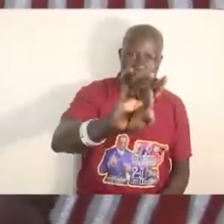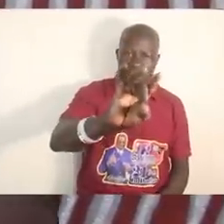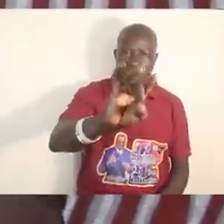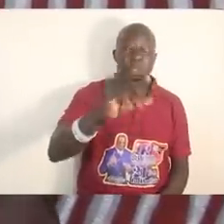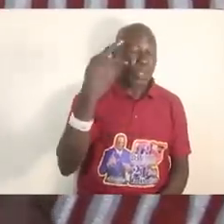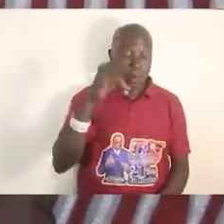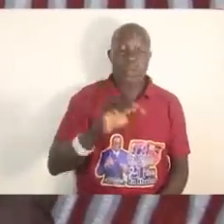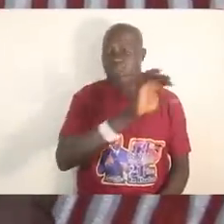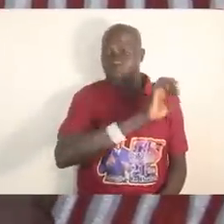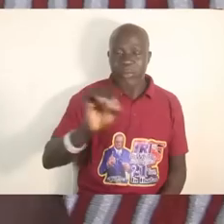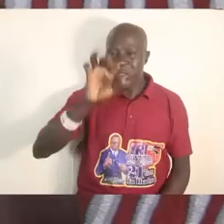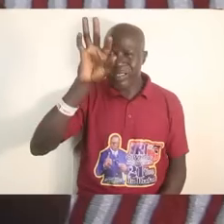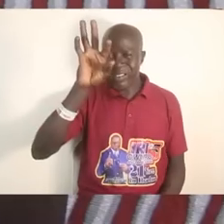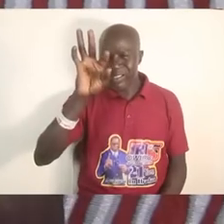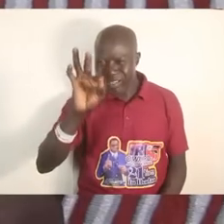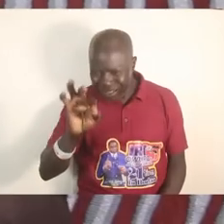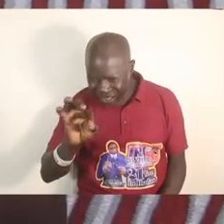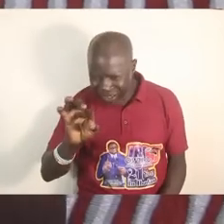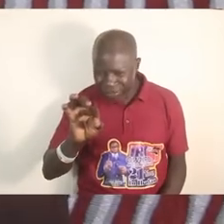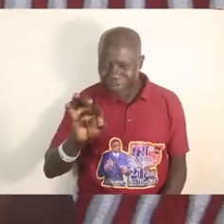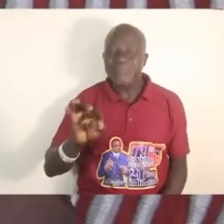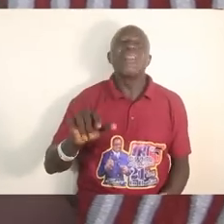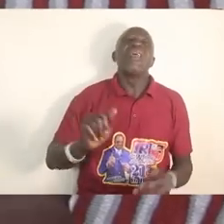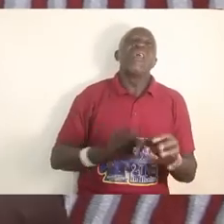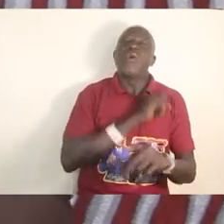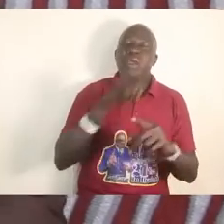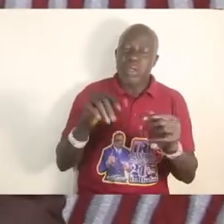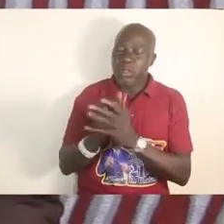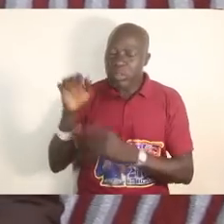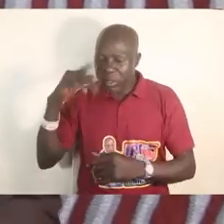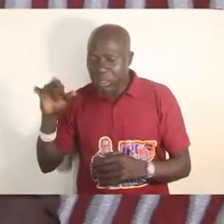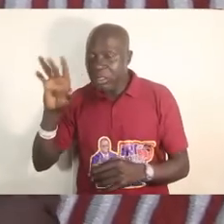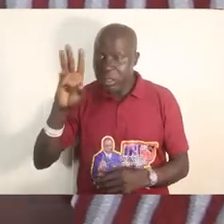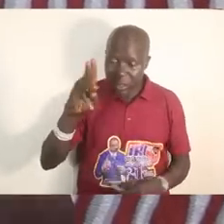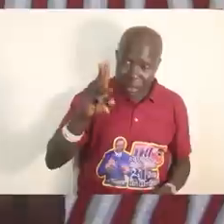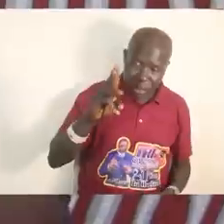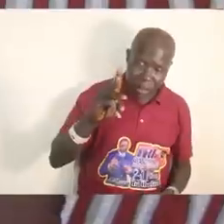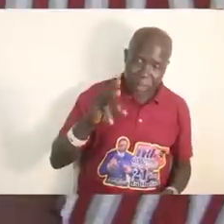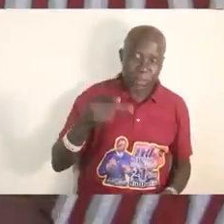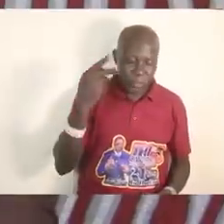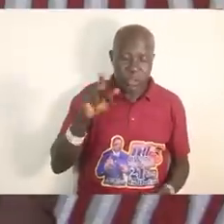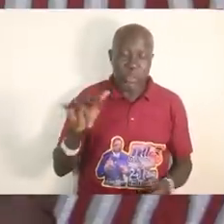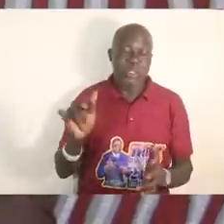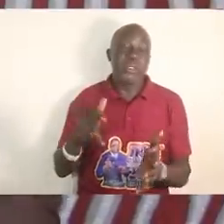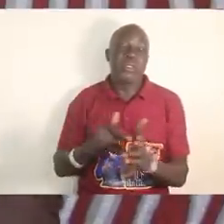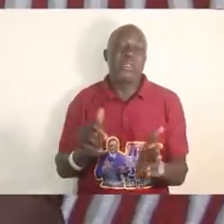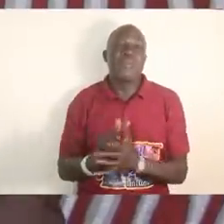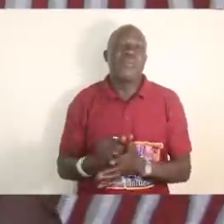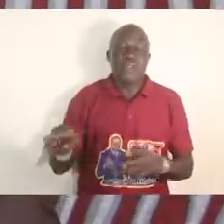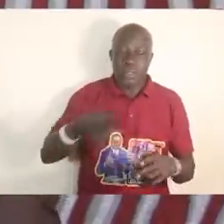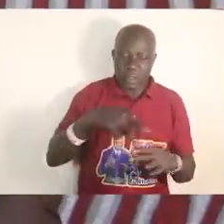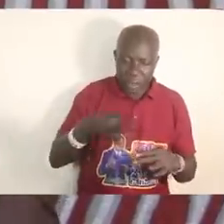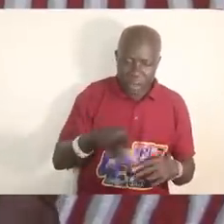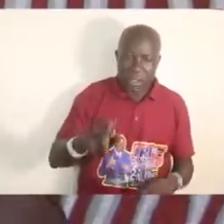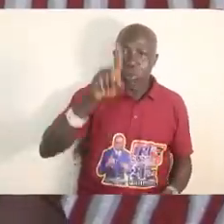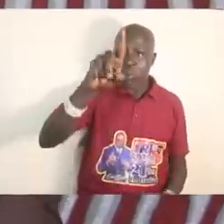say kesa. We look at verse 9. Kaba de kade ikere de lo boyo rabo. We are reading to 16. Bami sare wo. Quickly read it.